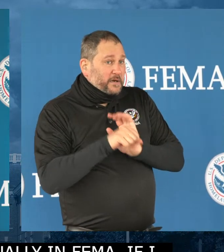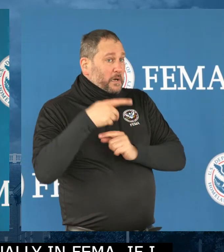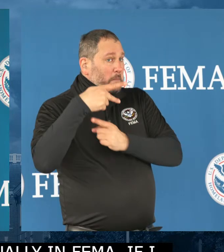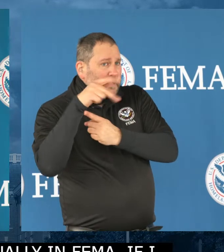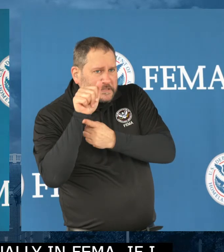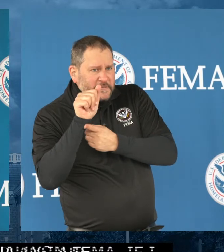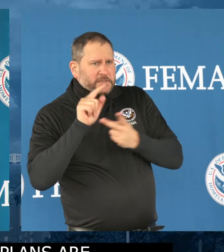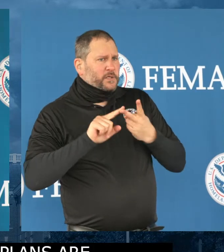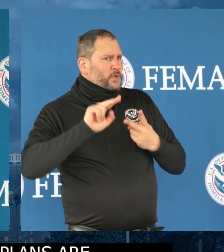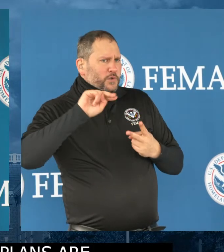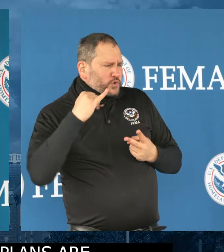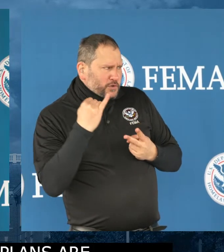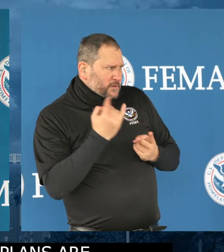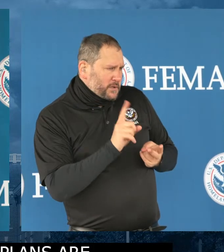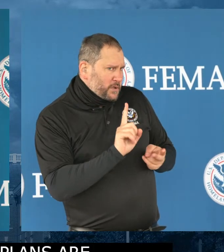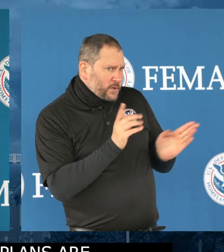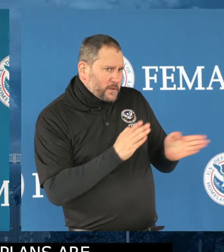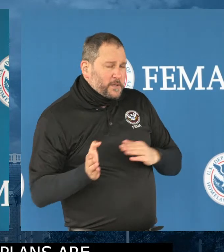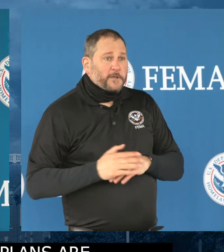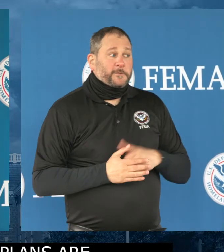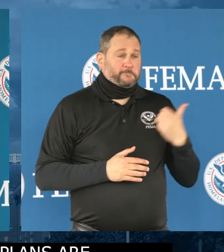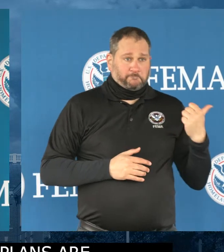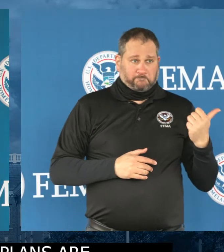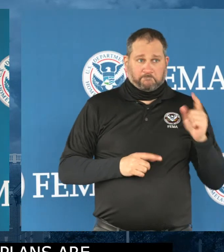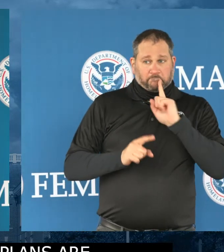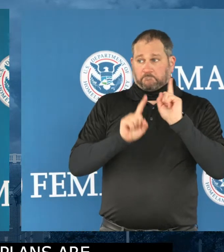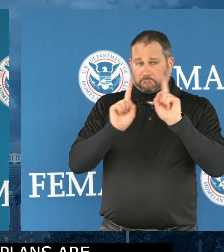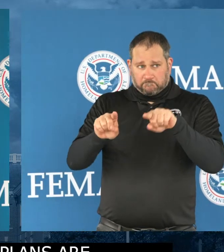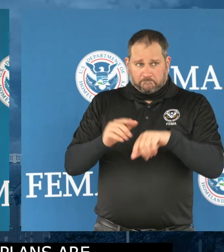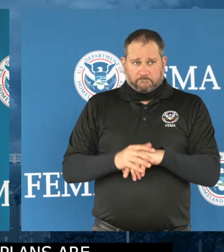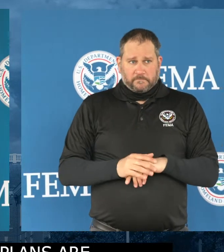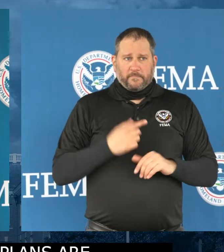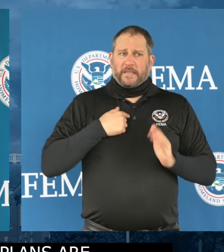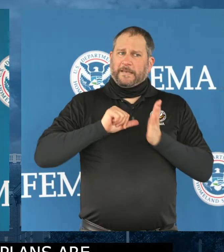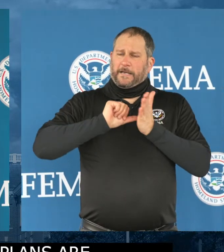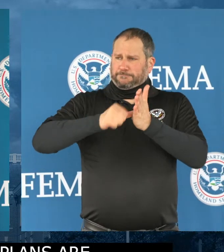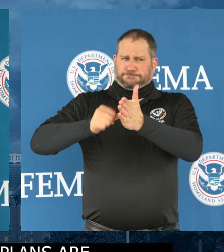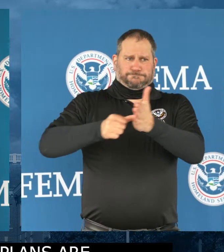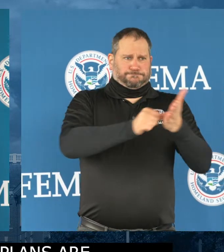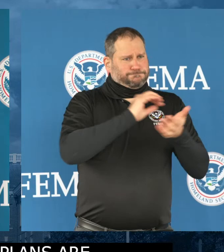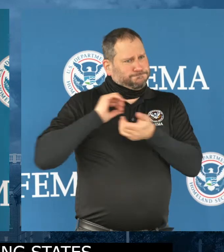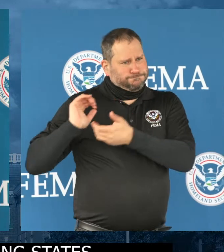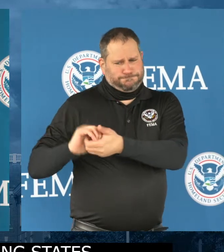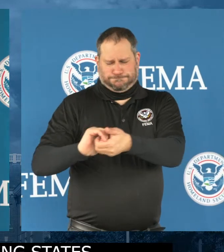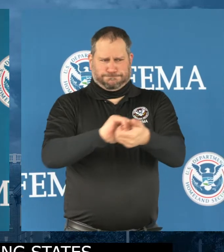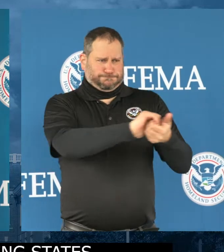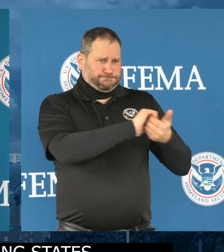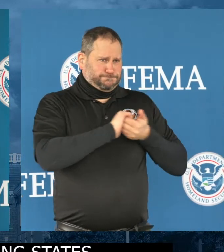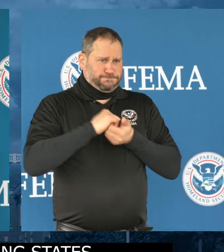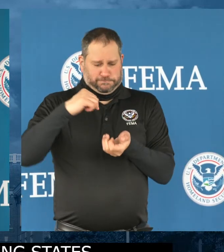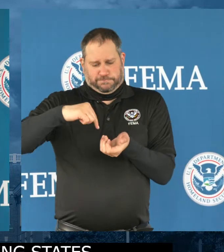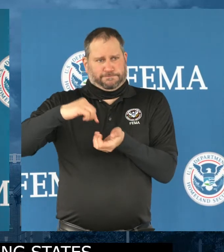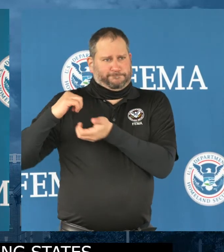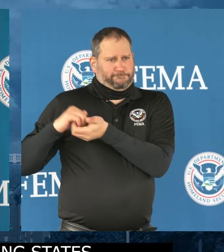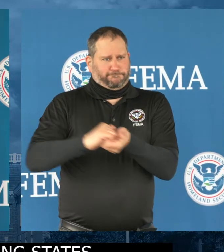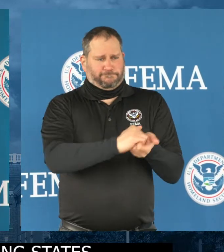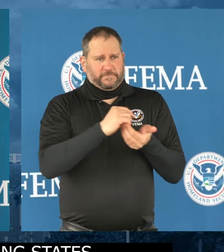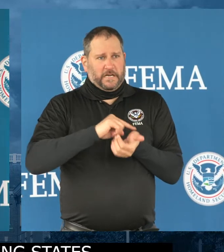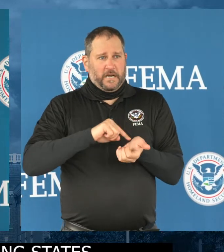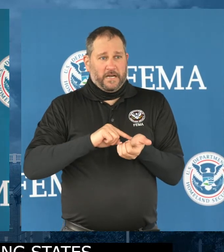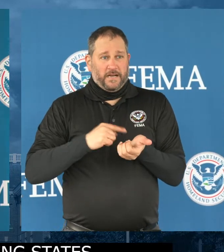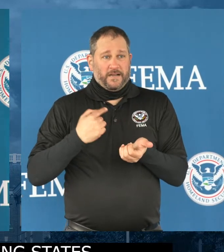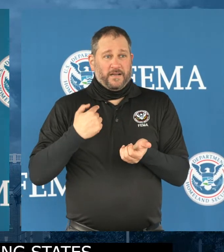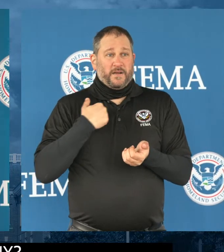any? We are, to emphasize the collaboration and the partnership, we're the first